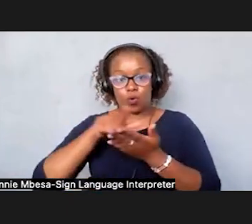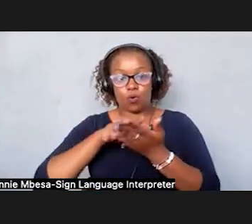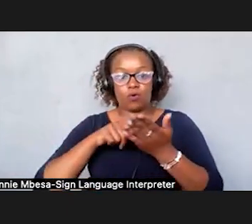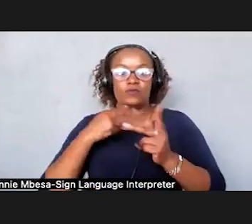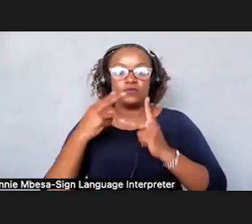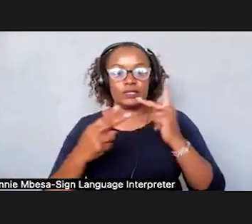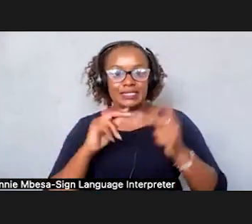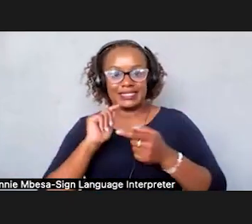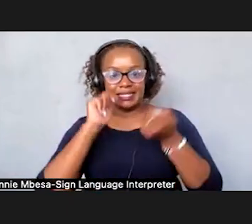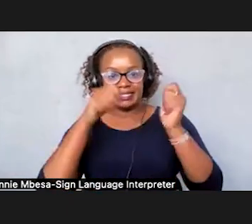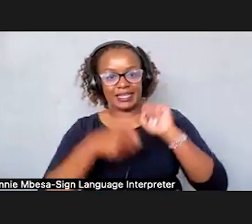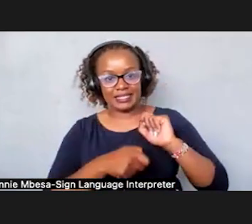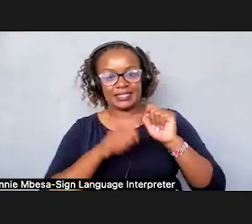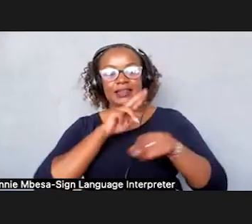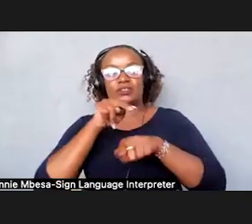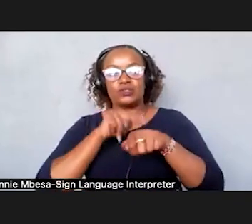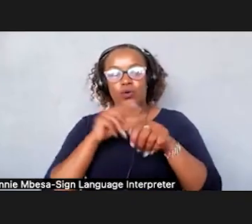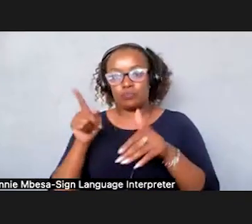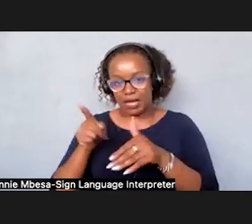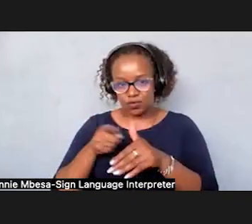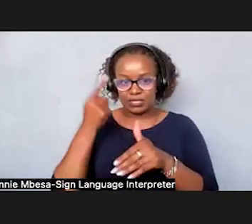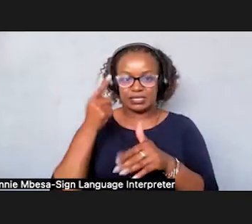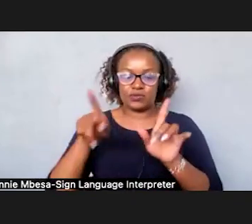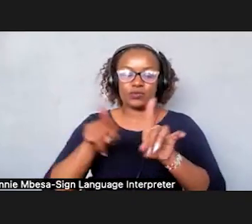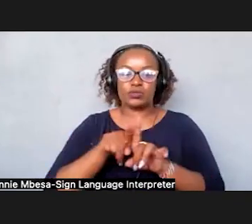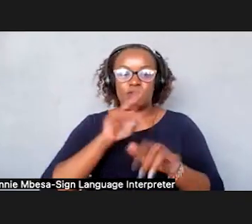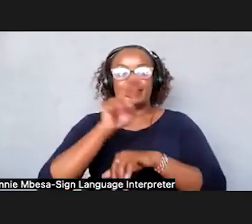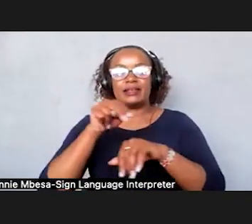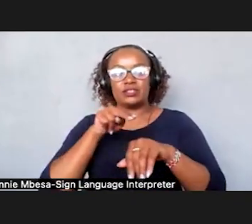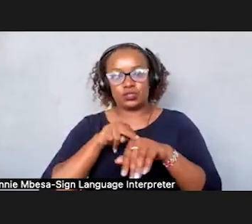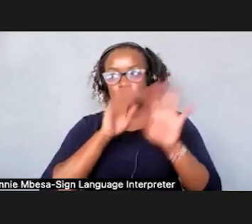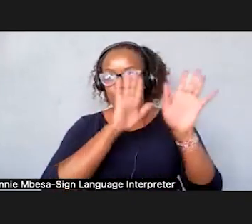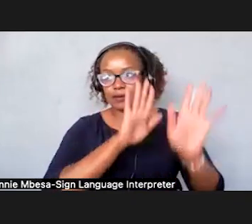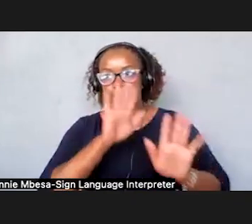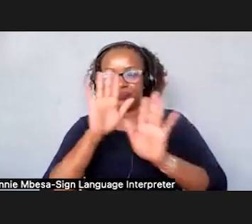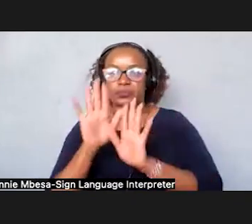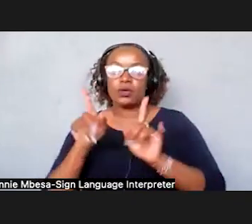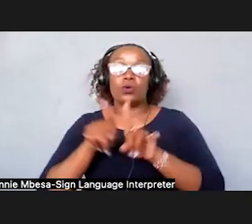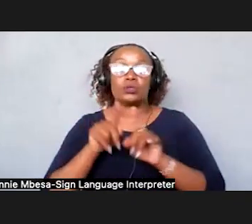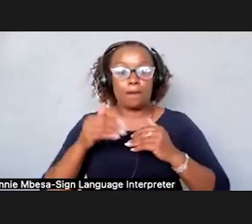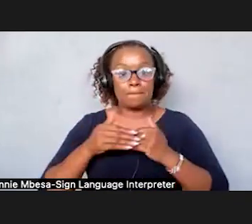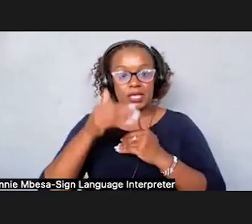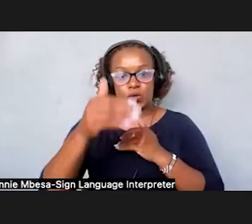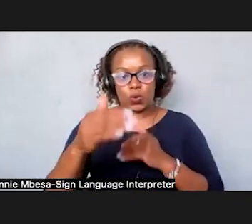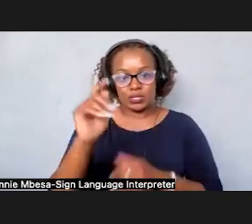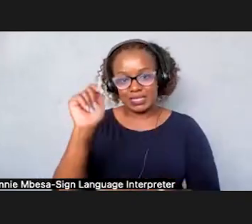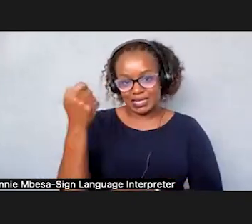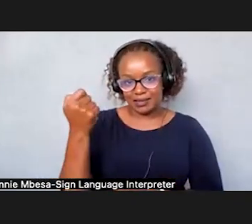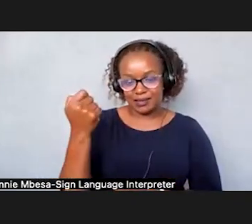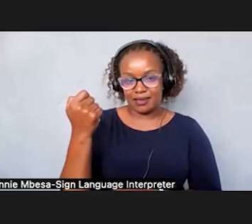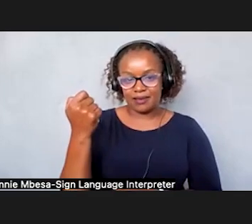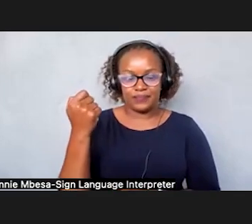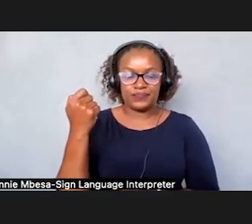national priorities and the national campaigns. So also beyond Kenya, Yank is also connected to the